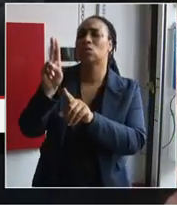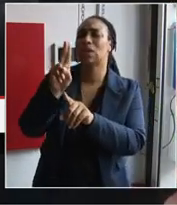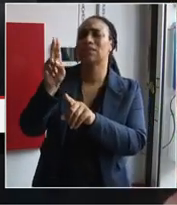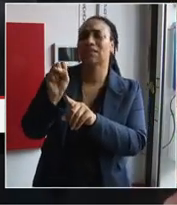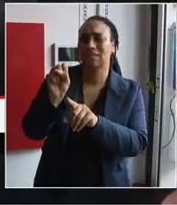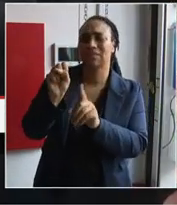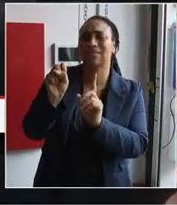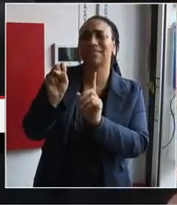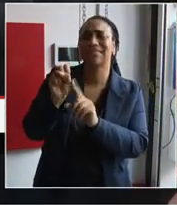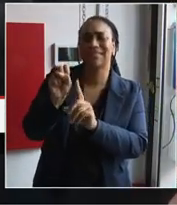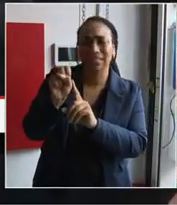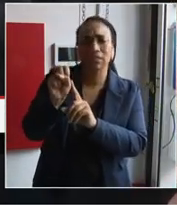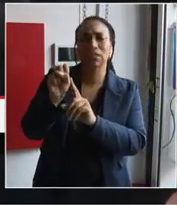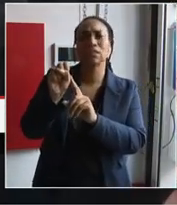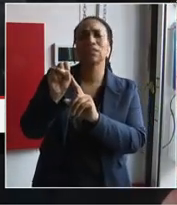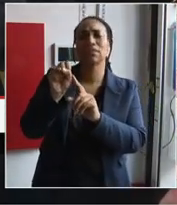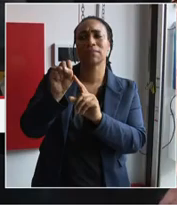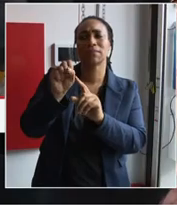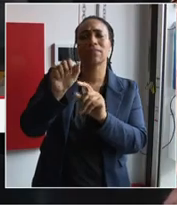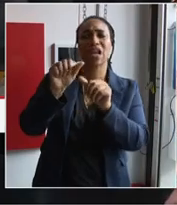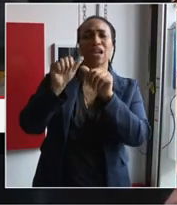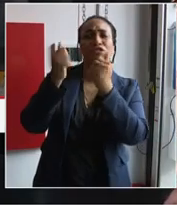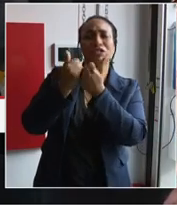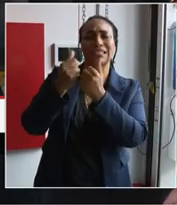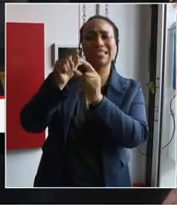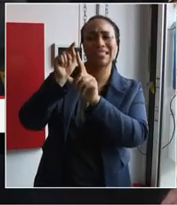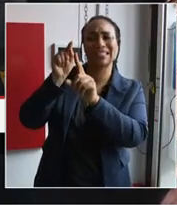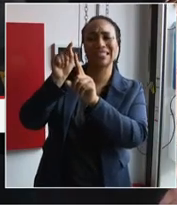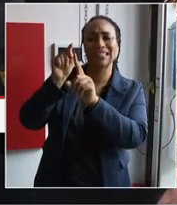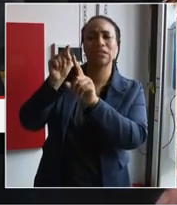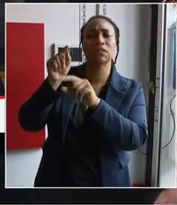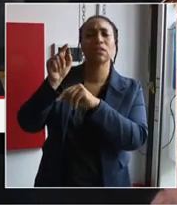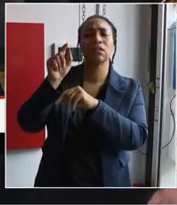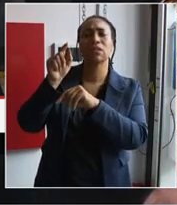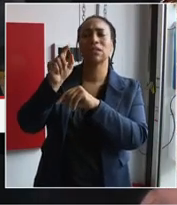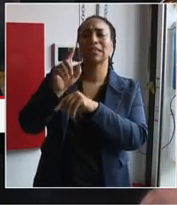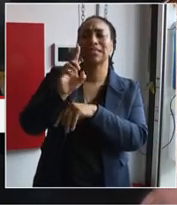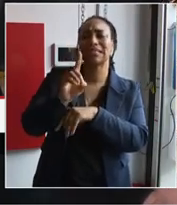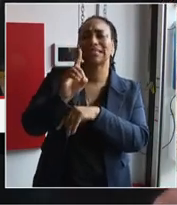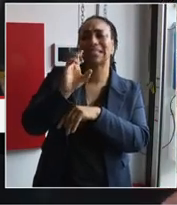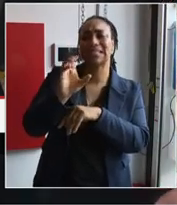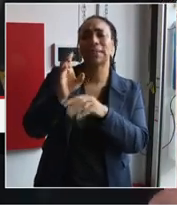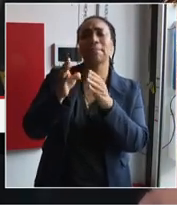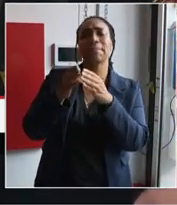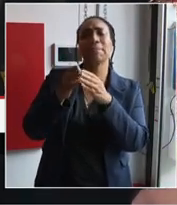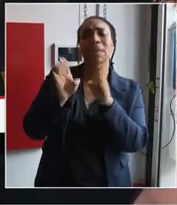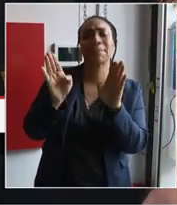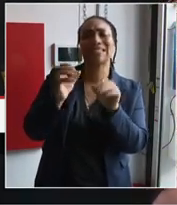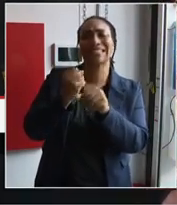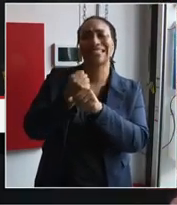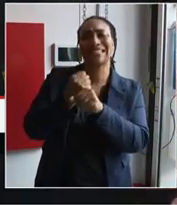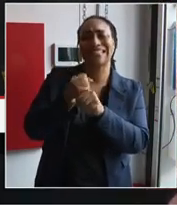safety, with the Trump administration laying off the U.S. attorney, what that may or may not do for public safety. Oh, I thought he